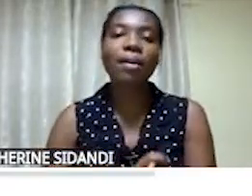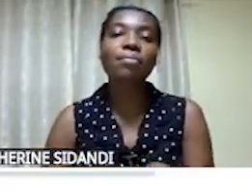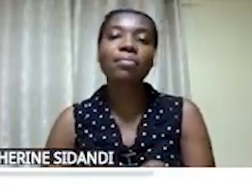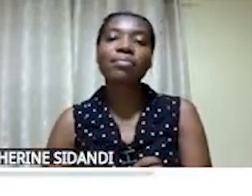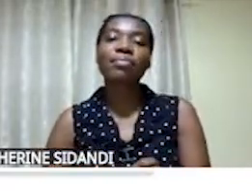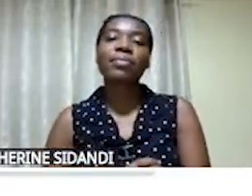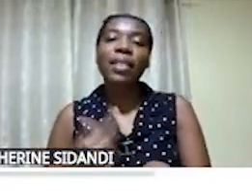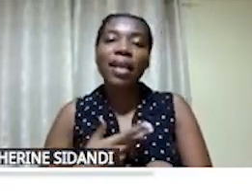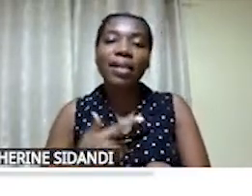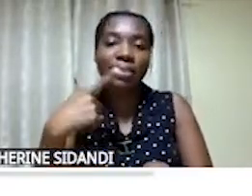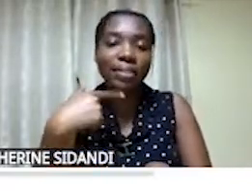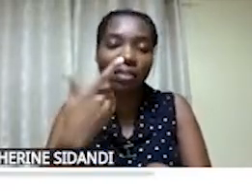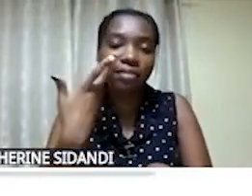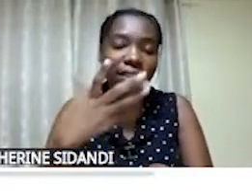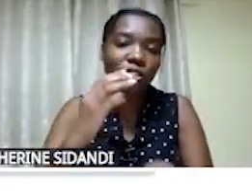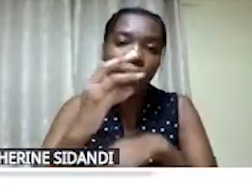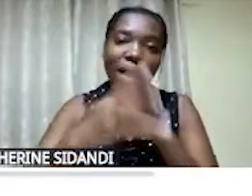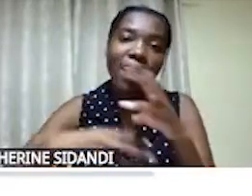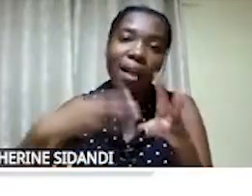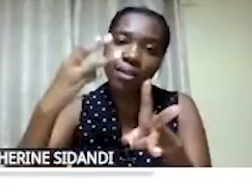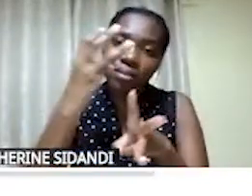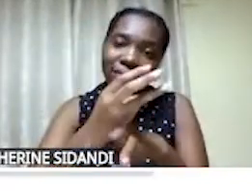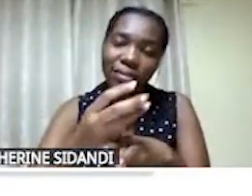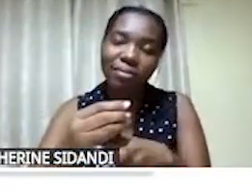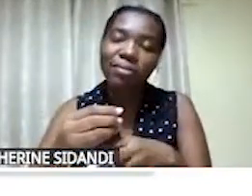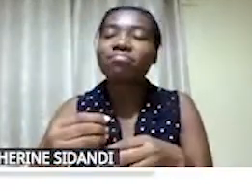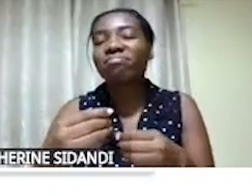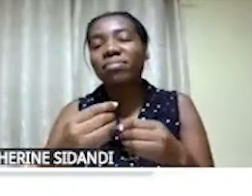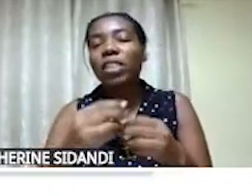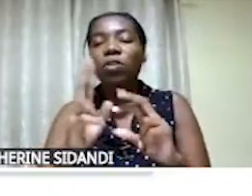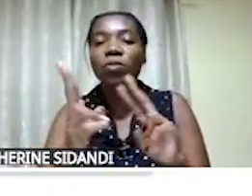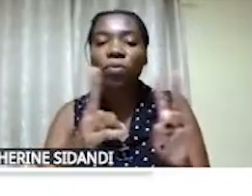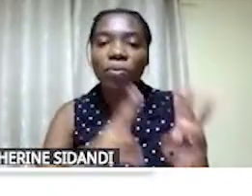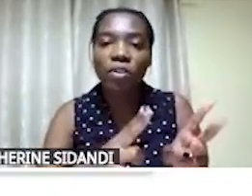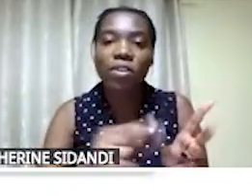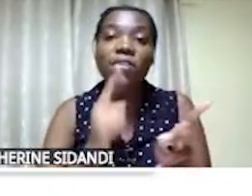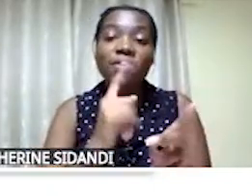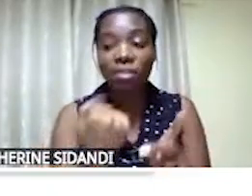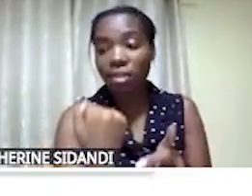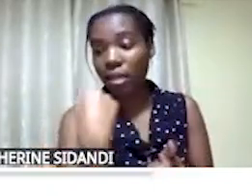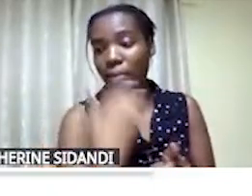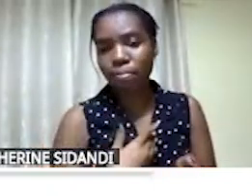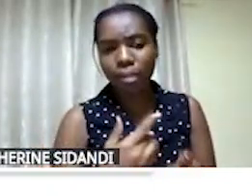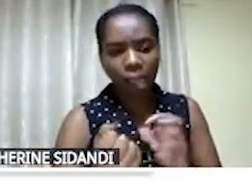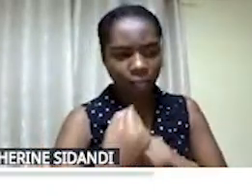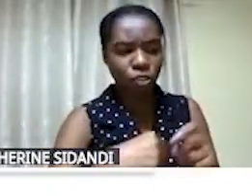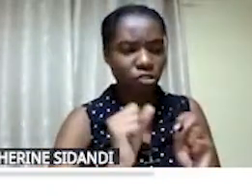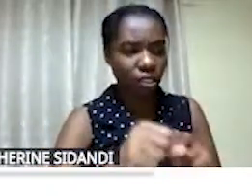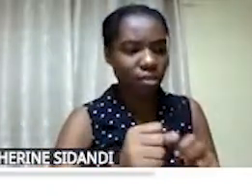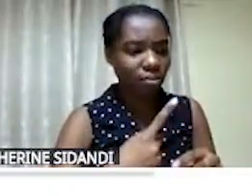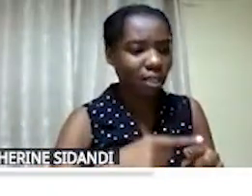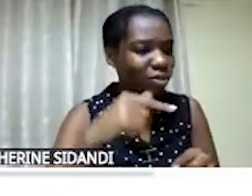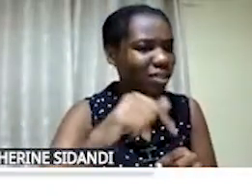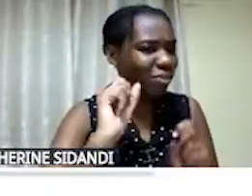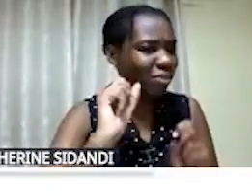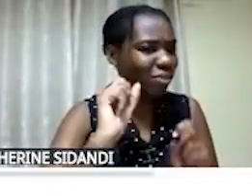world is very fluid. So you want to review whatever I did yesterday. Is there a better way to do it today? Yeah, and